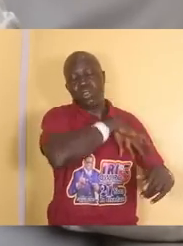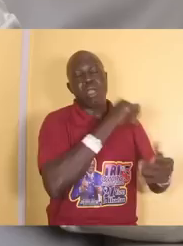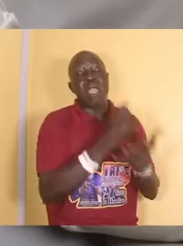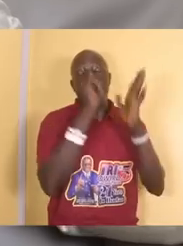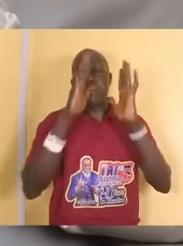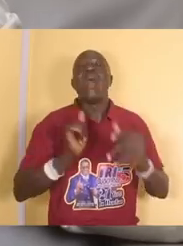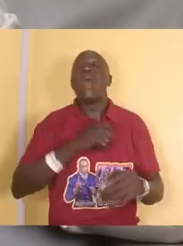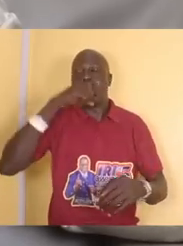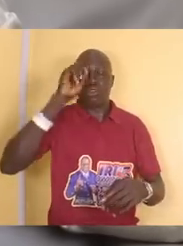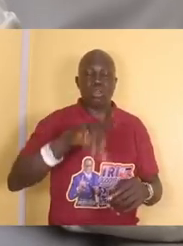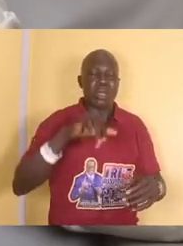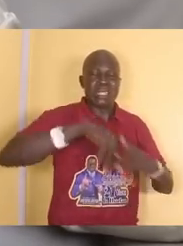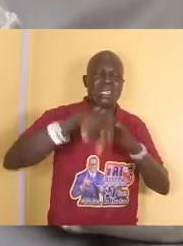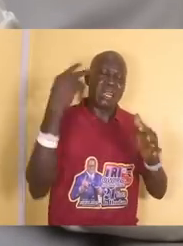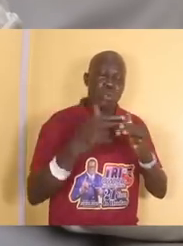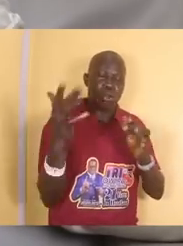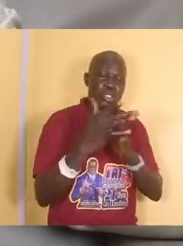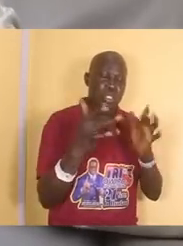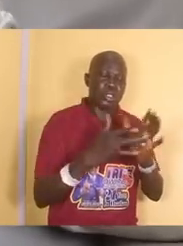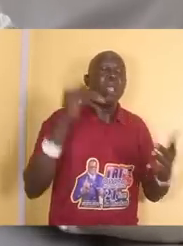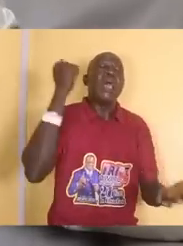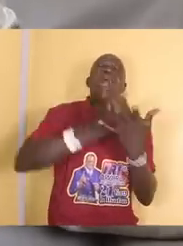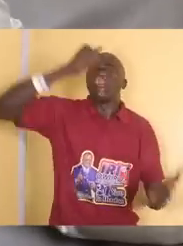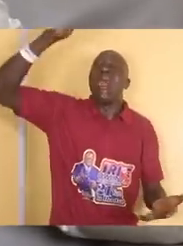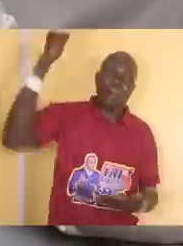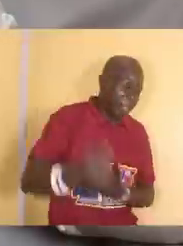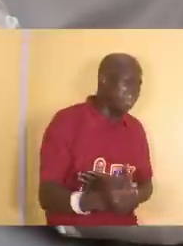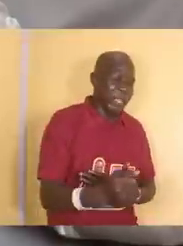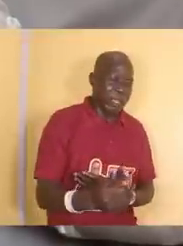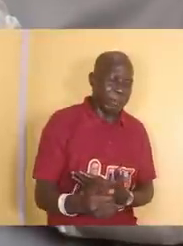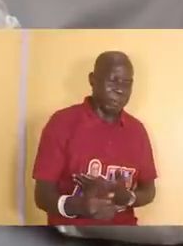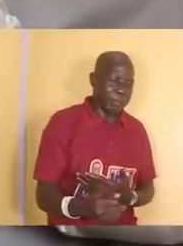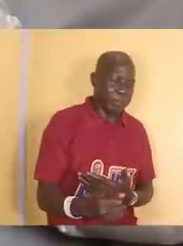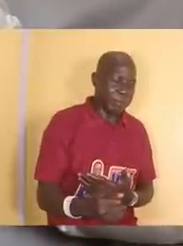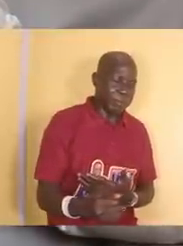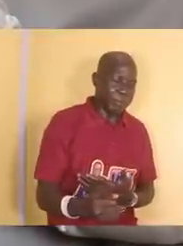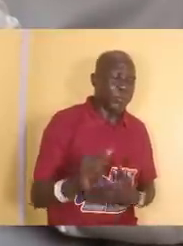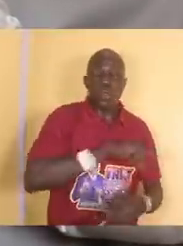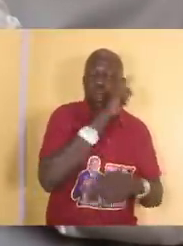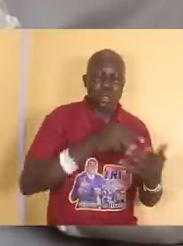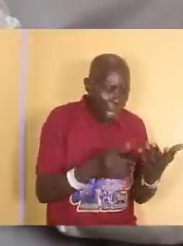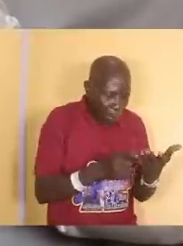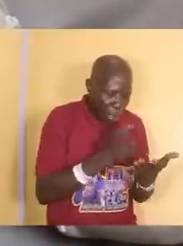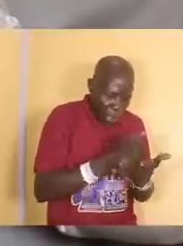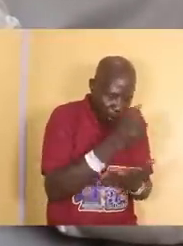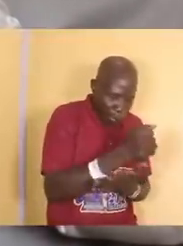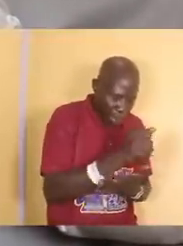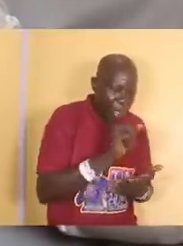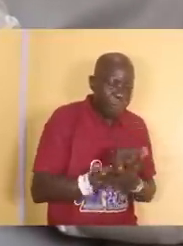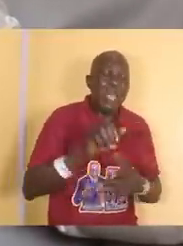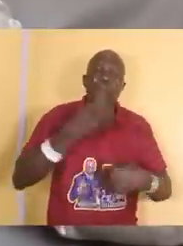I authorize. In the name of Jesus. Amen. And I'll type in your